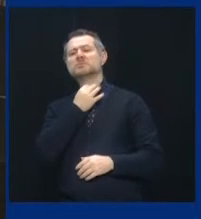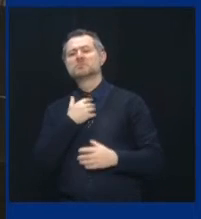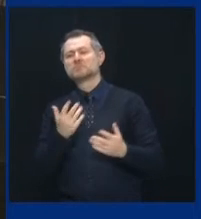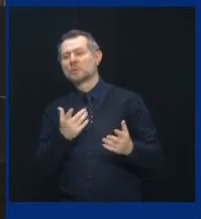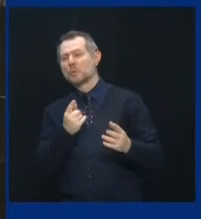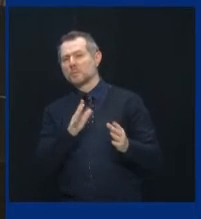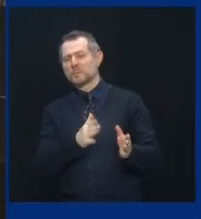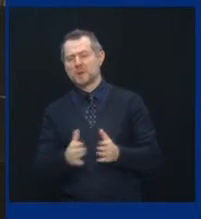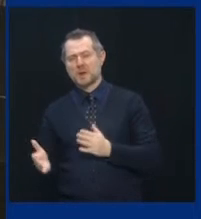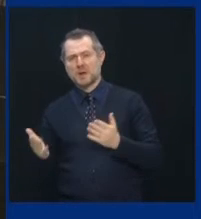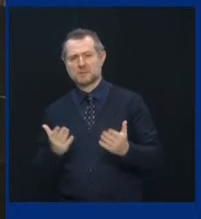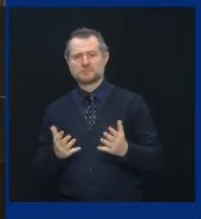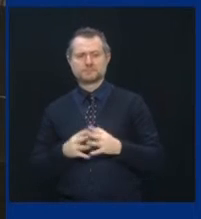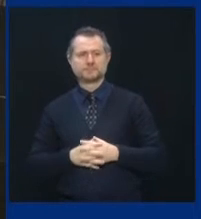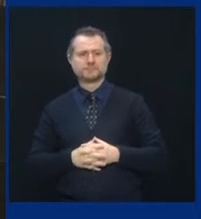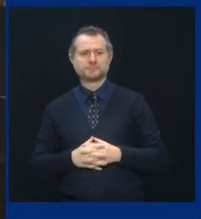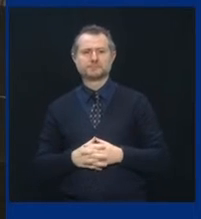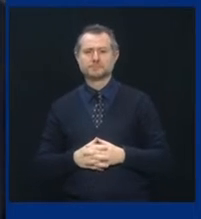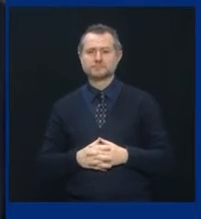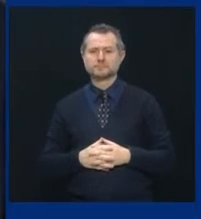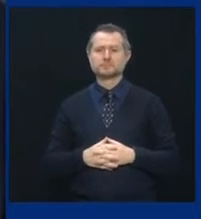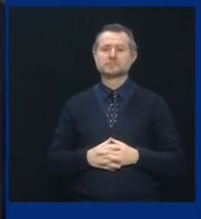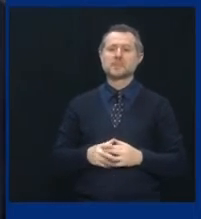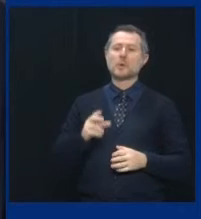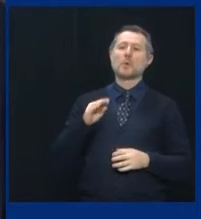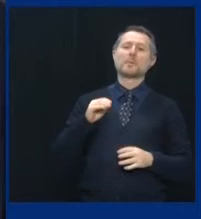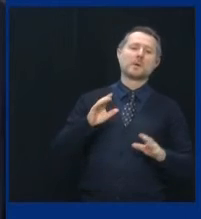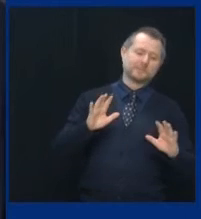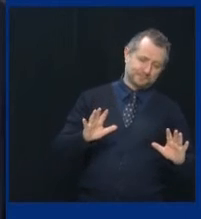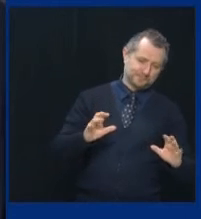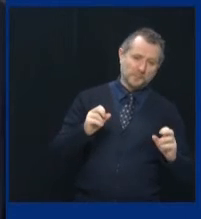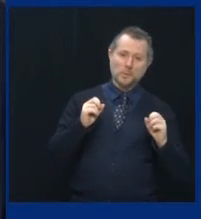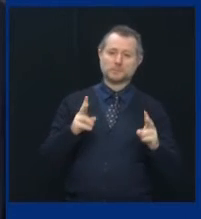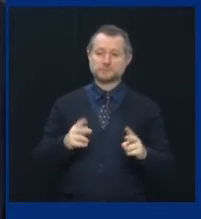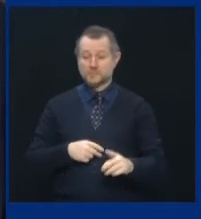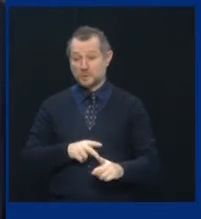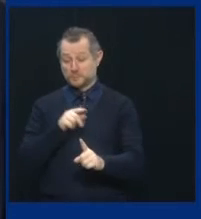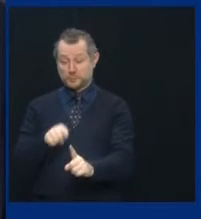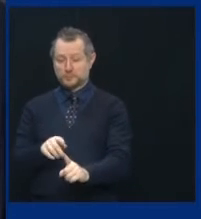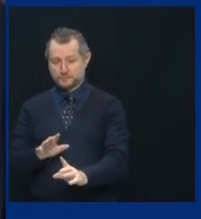that at the moment. Well, Kevin, think about it this way. The